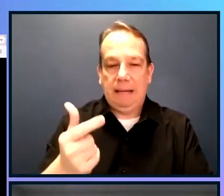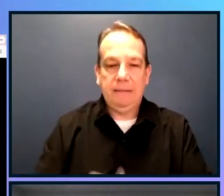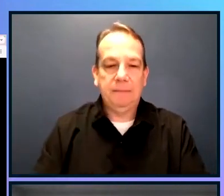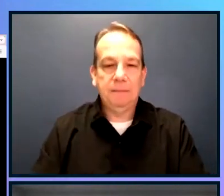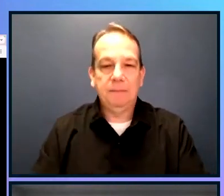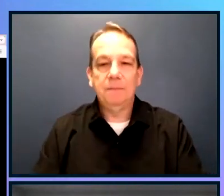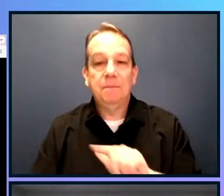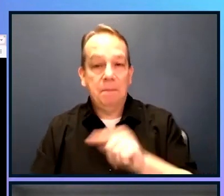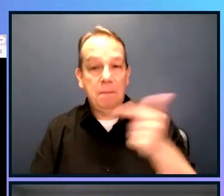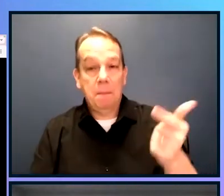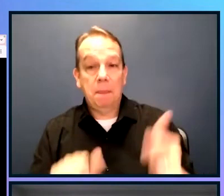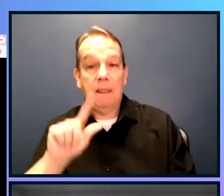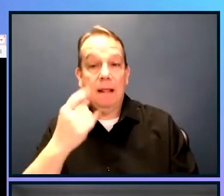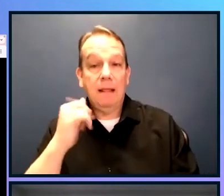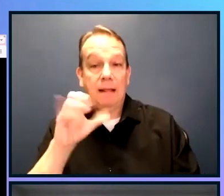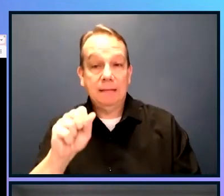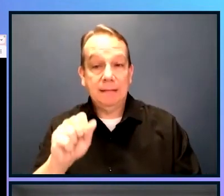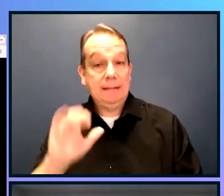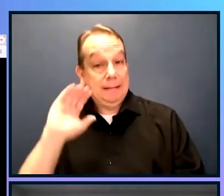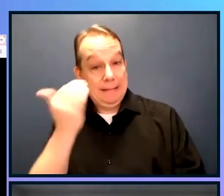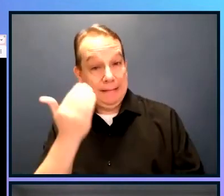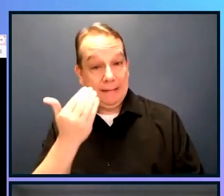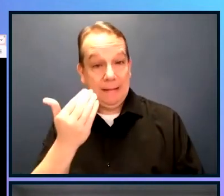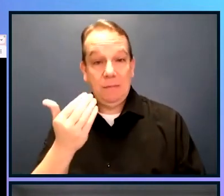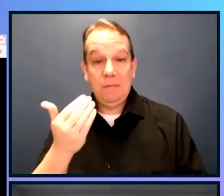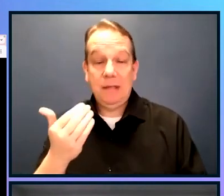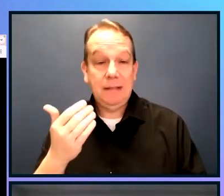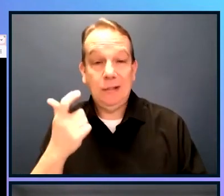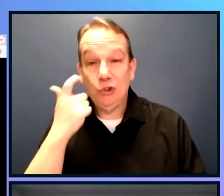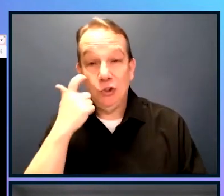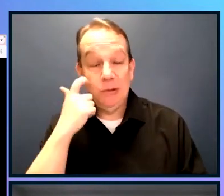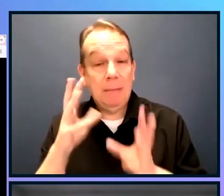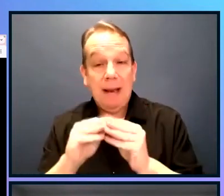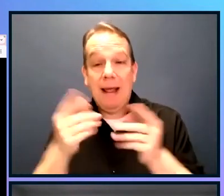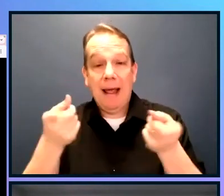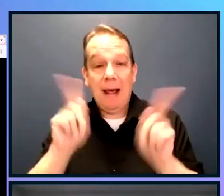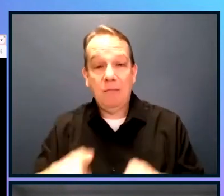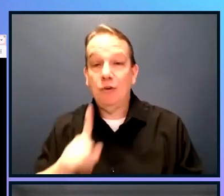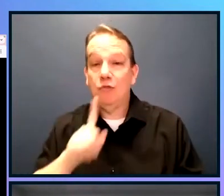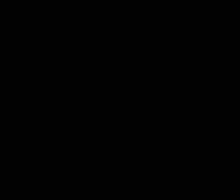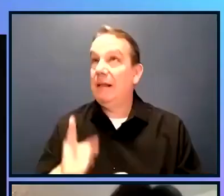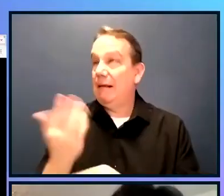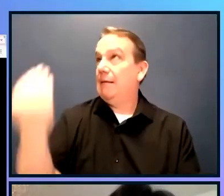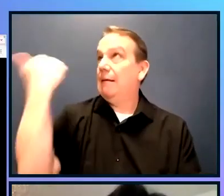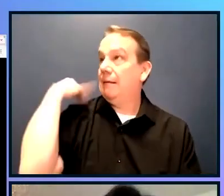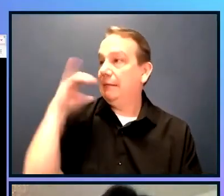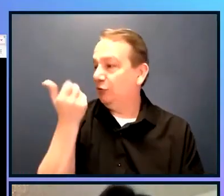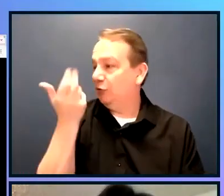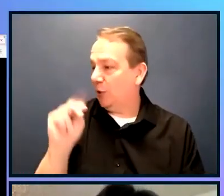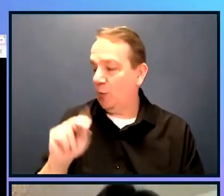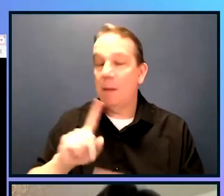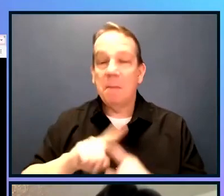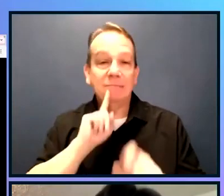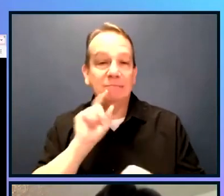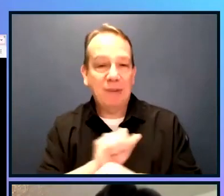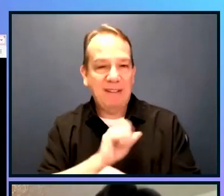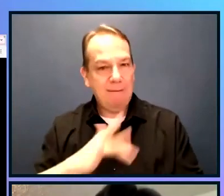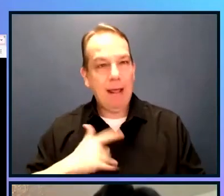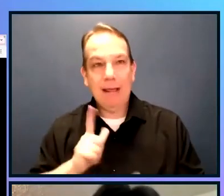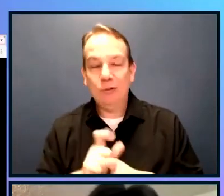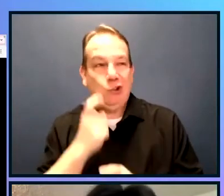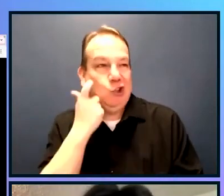Thanks, Lindsey. And it seems like that meeting just happened, but when I really think about it, it was last January. So it's been a little